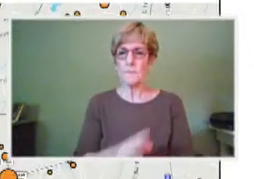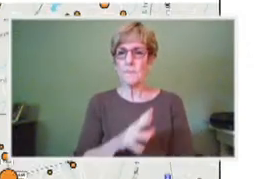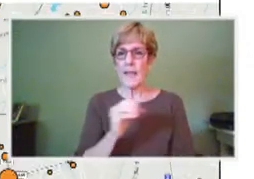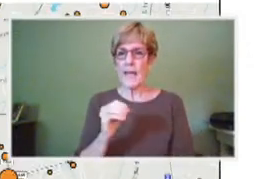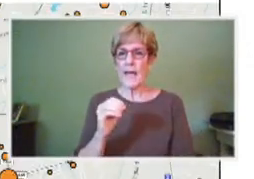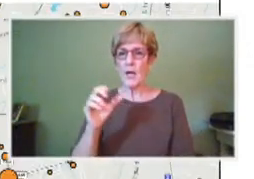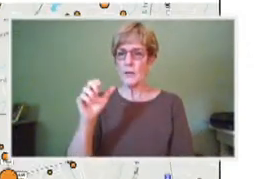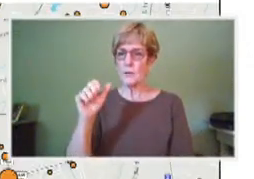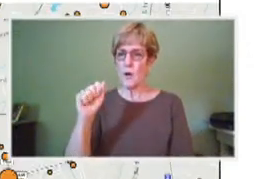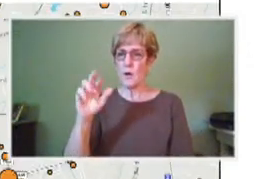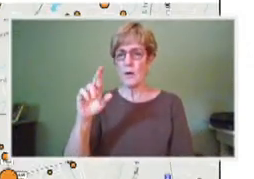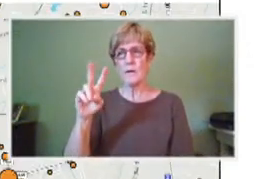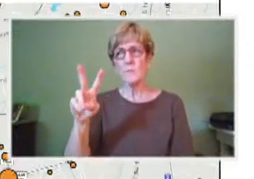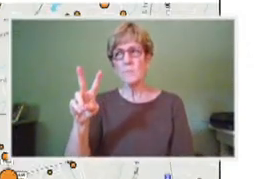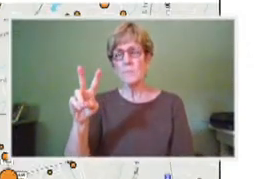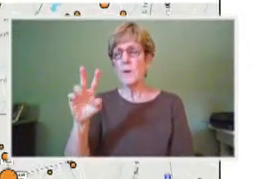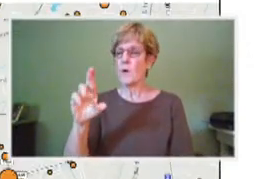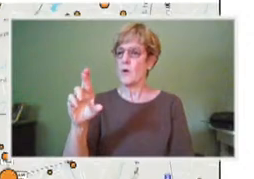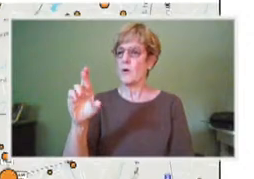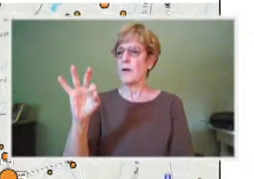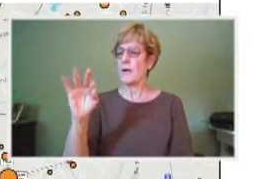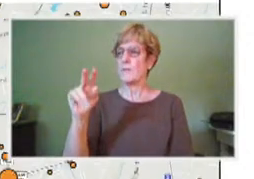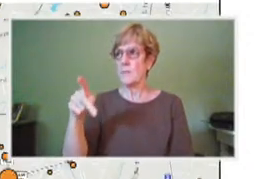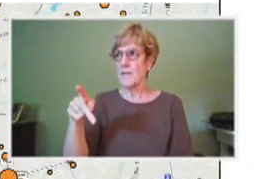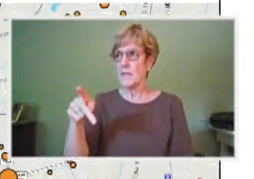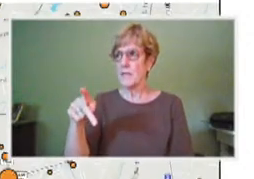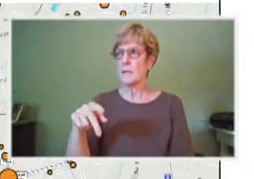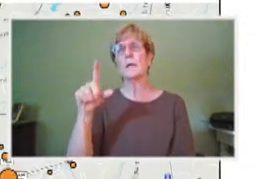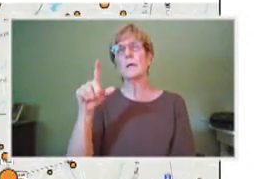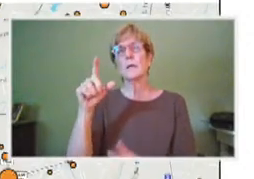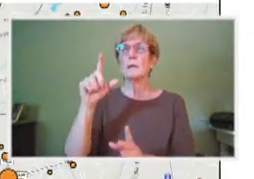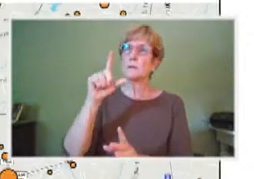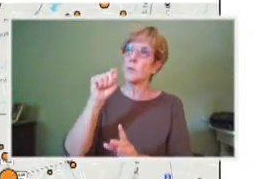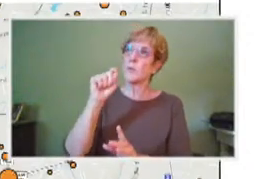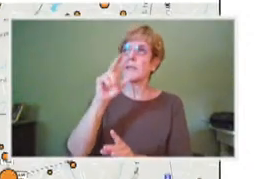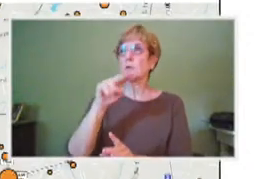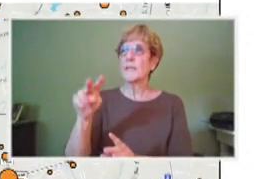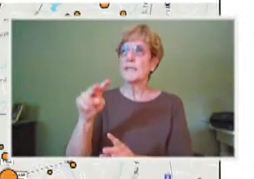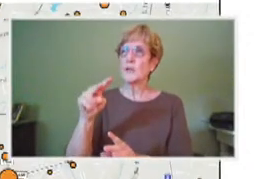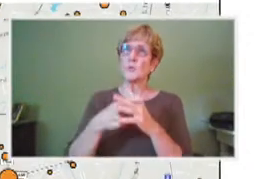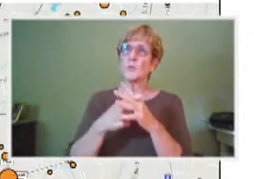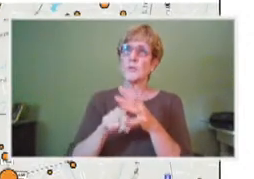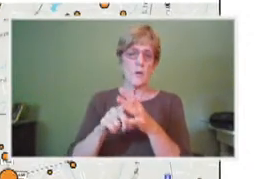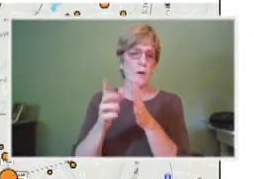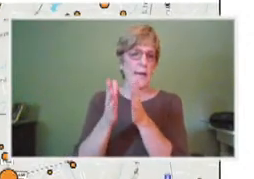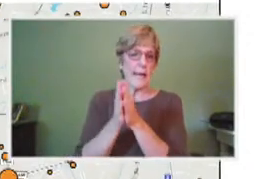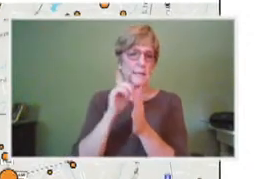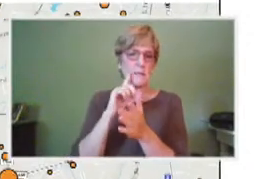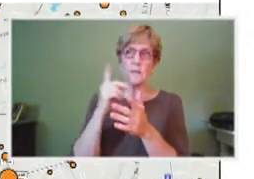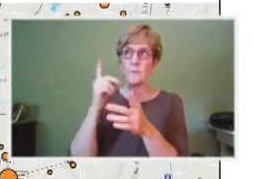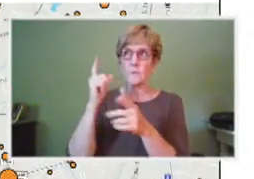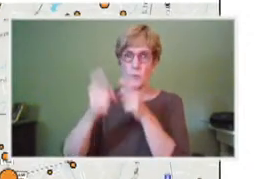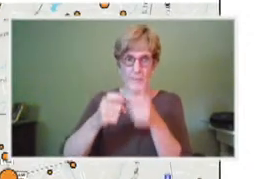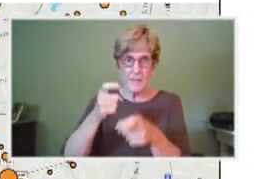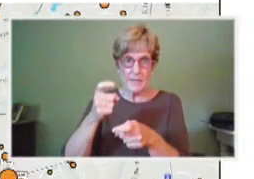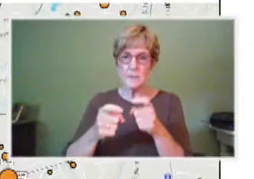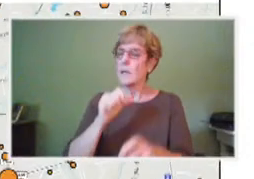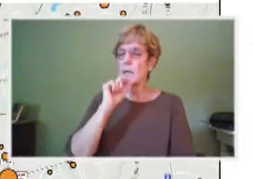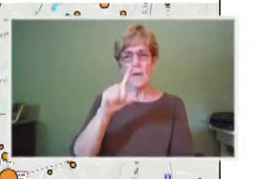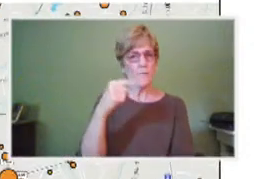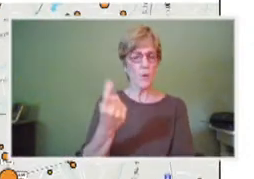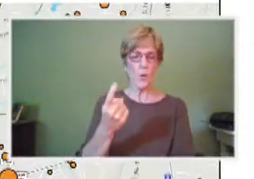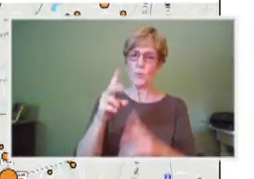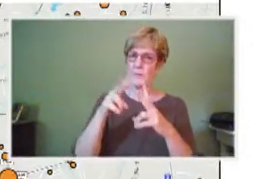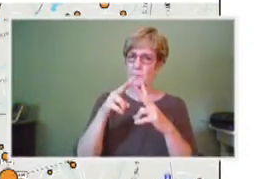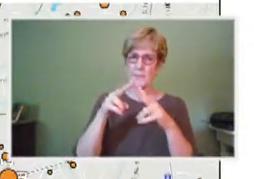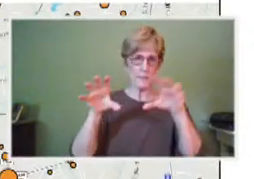RFP will go out in early winter of 2022. It's important to share that the RFP will not go out solely for these two sites, but also